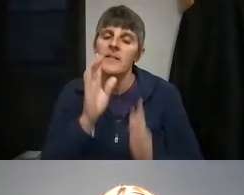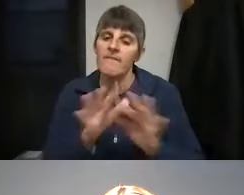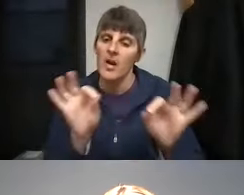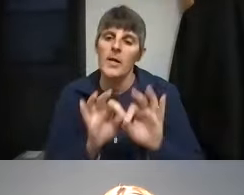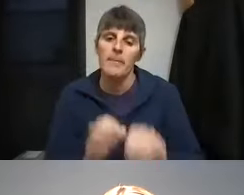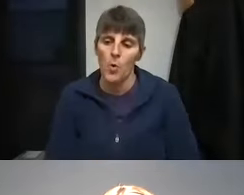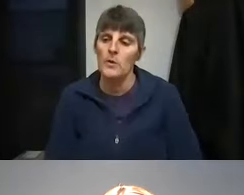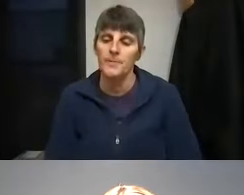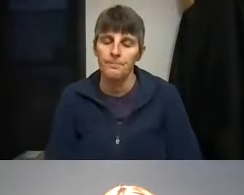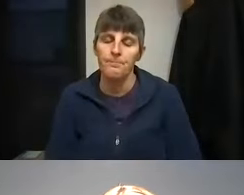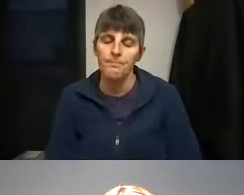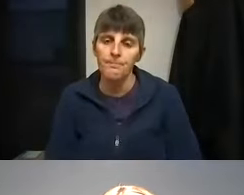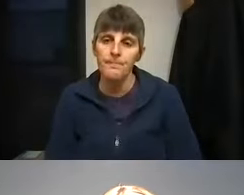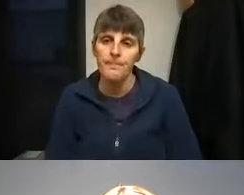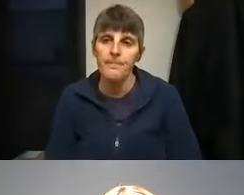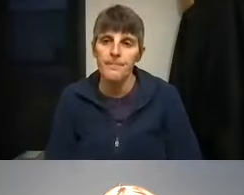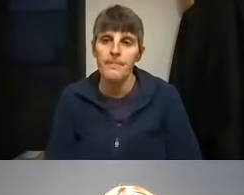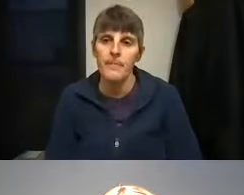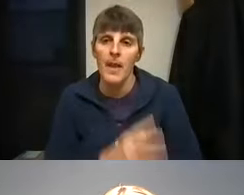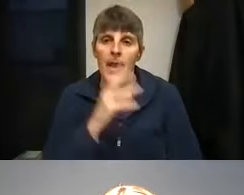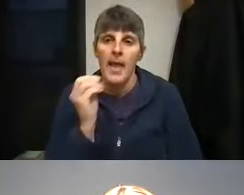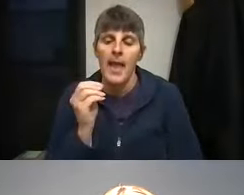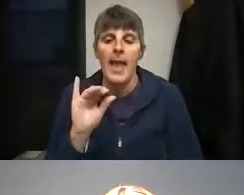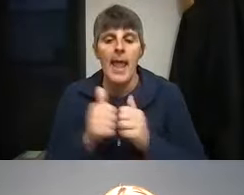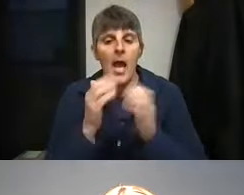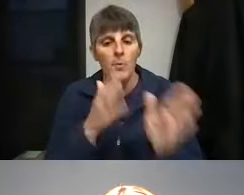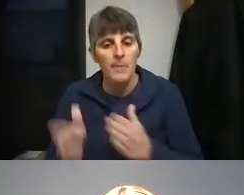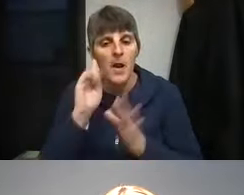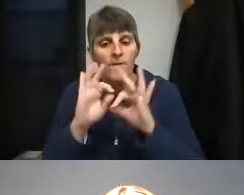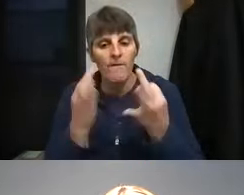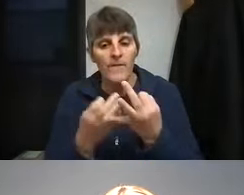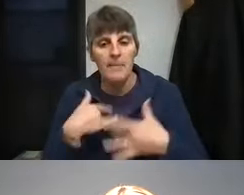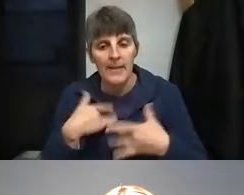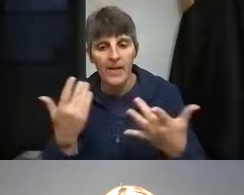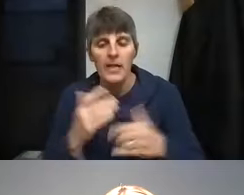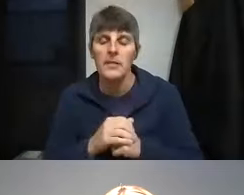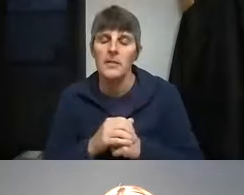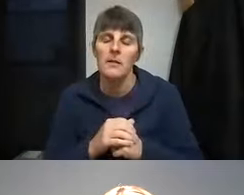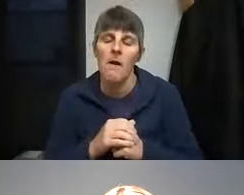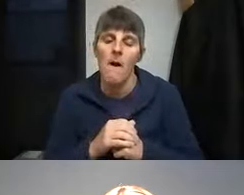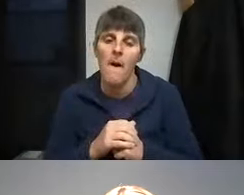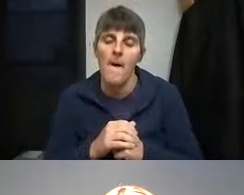important. And how to prepare for family events